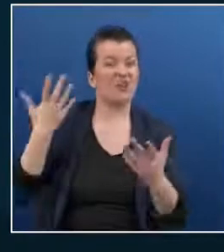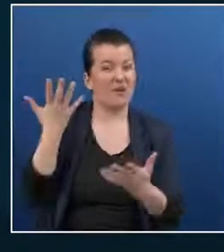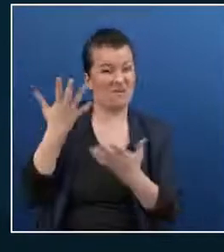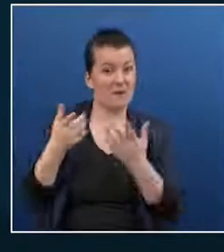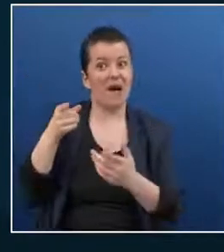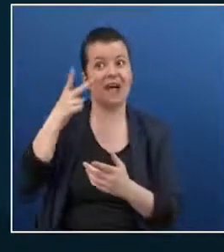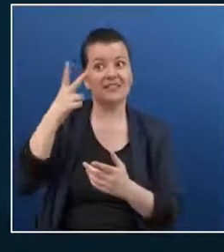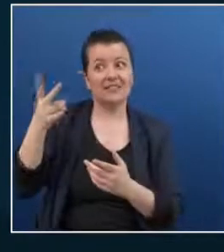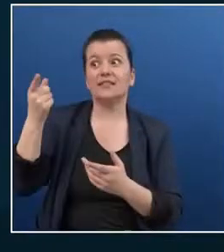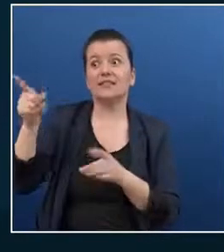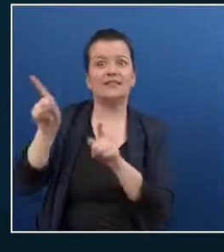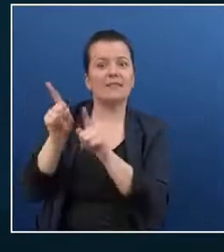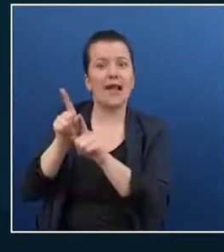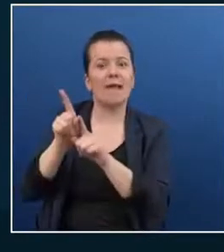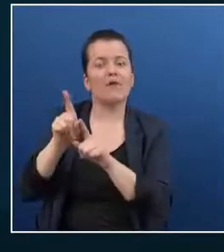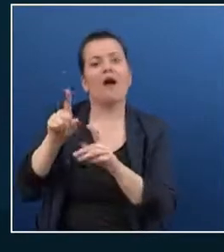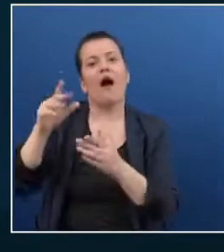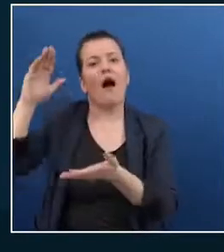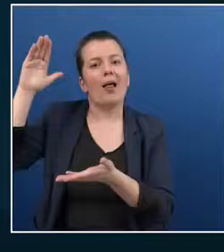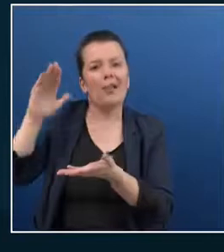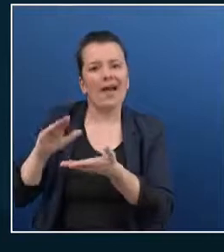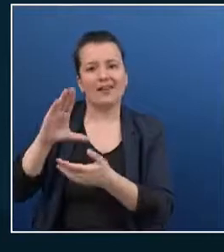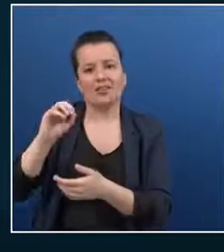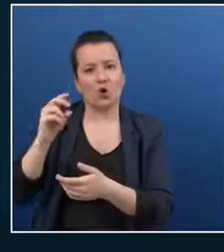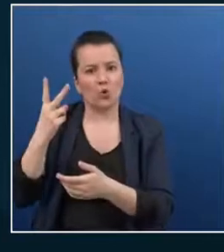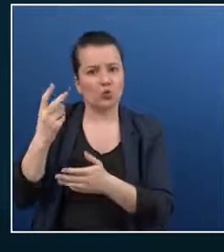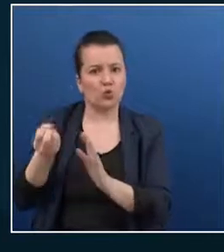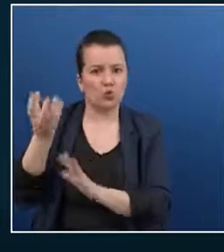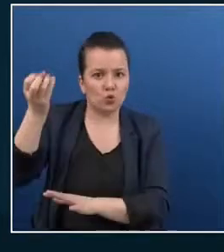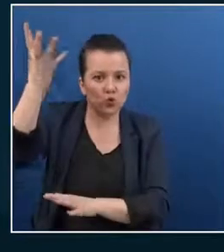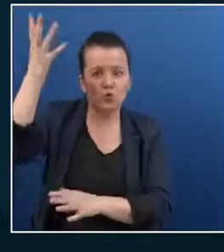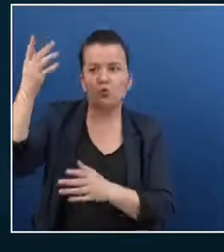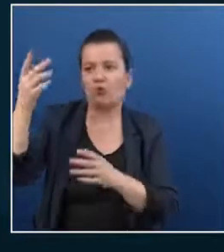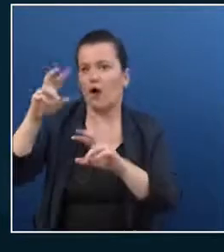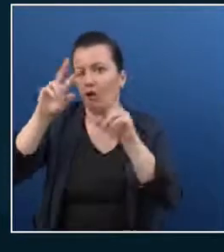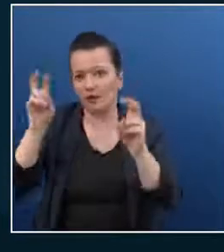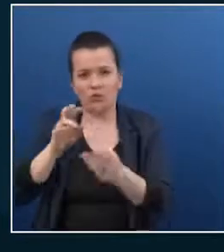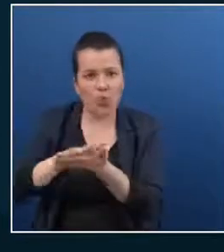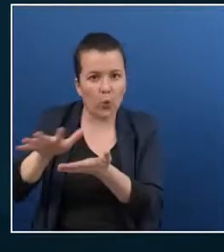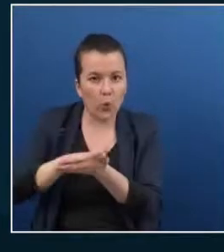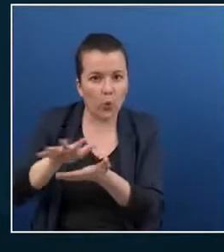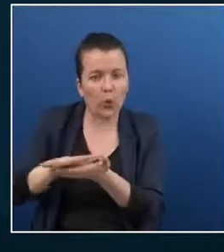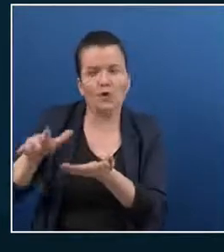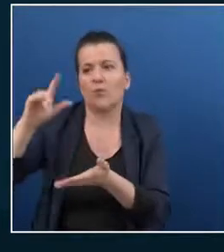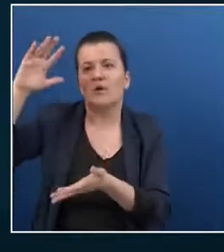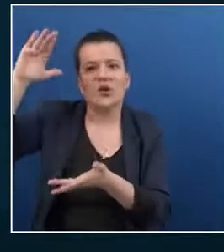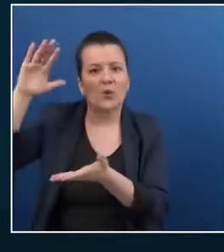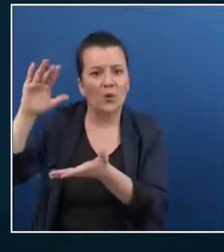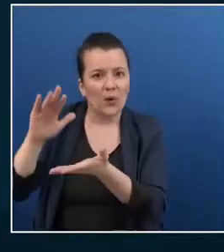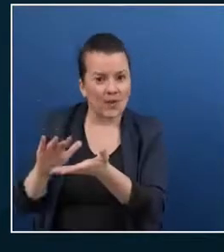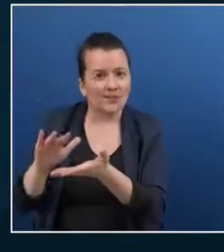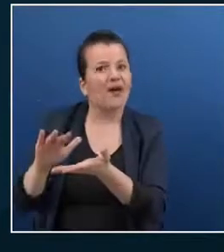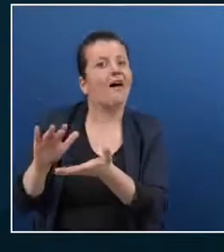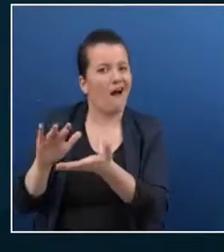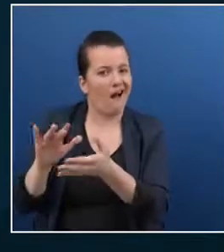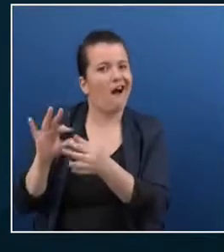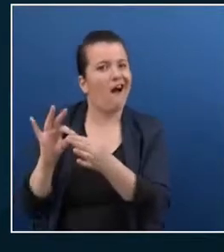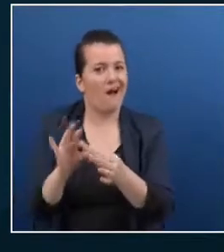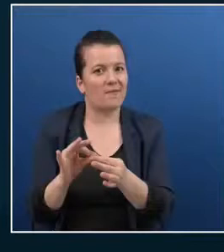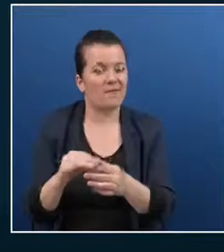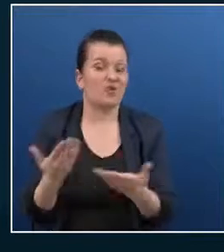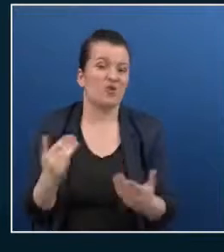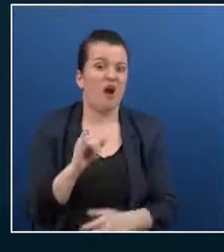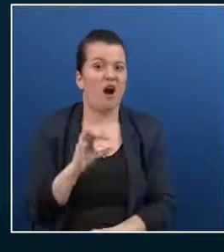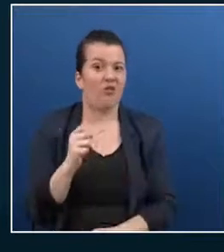original, example of Project 15 is conservation. But once you see that IoT is